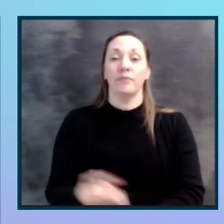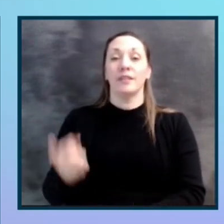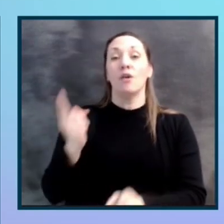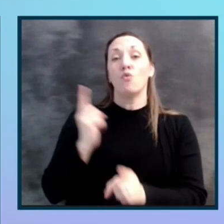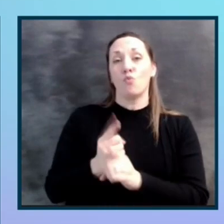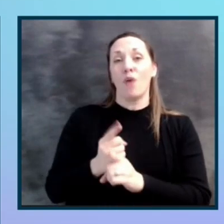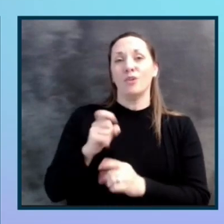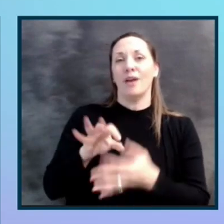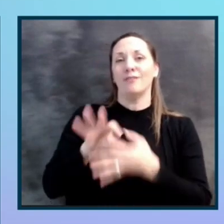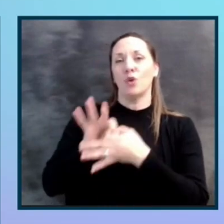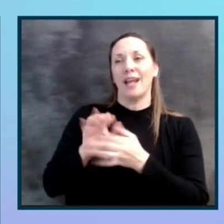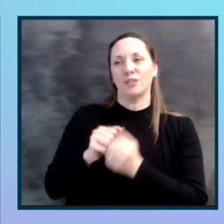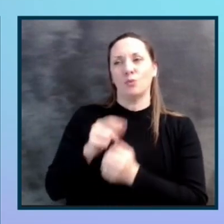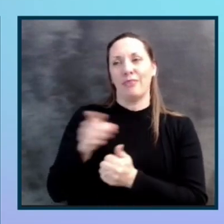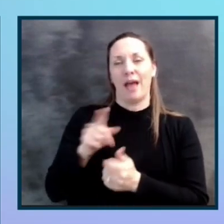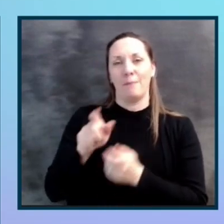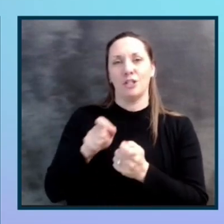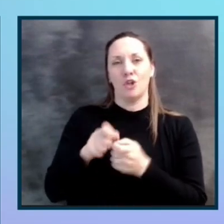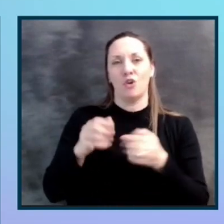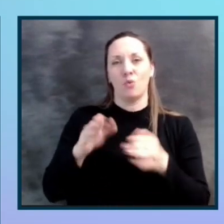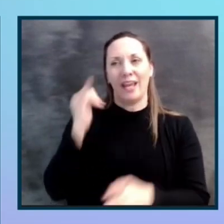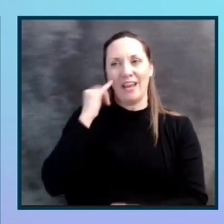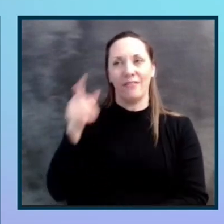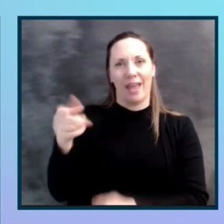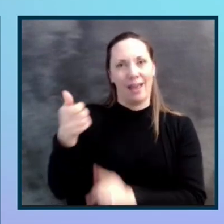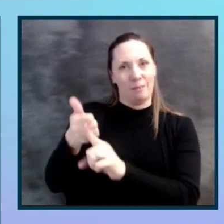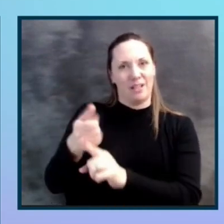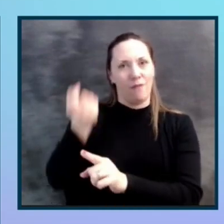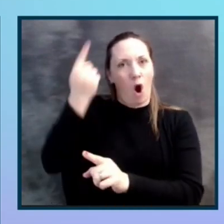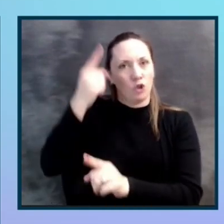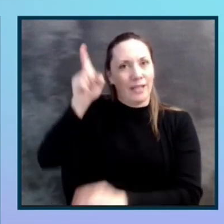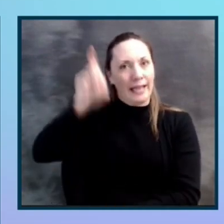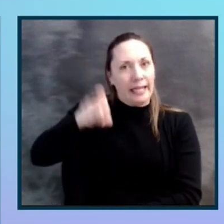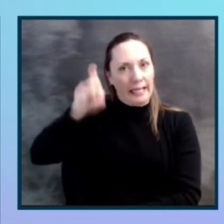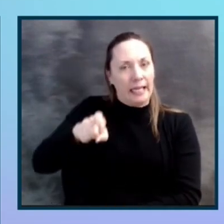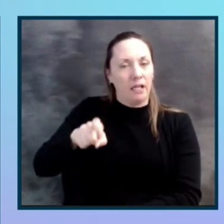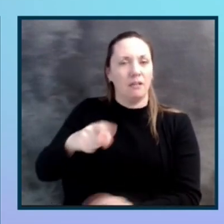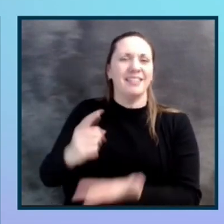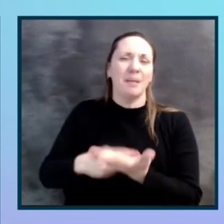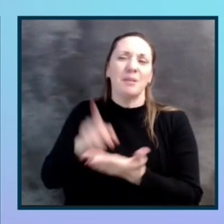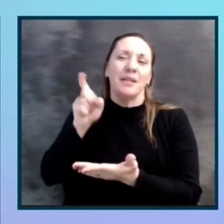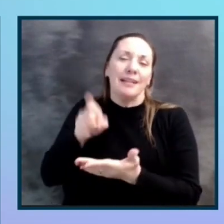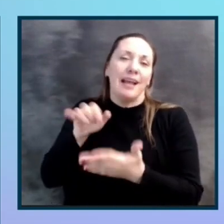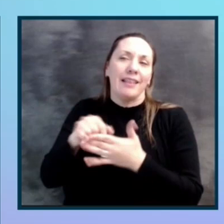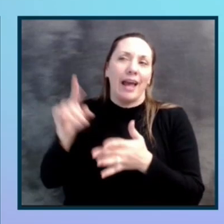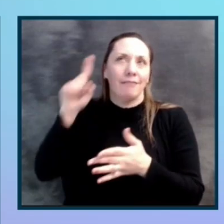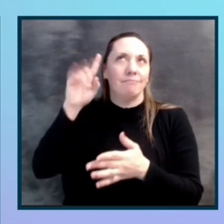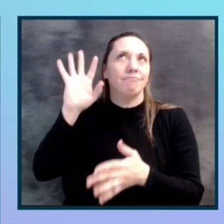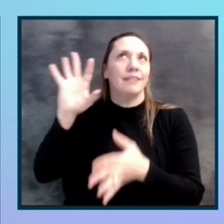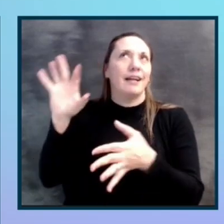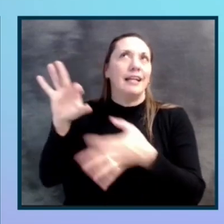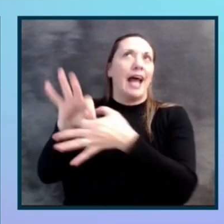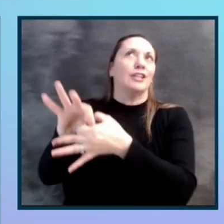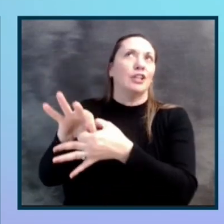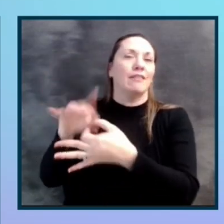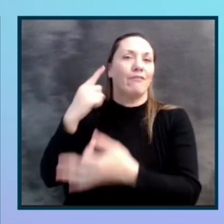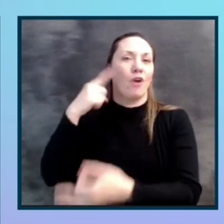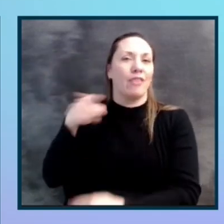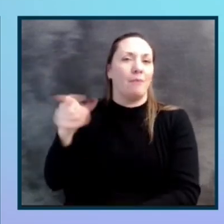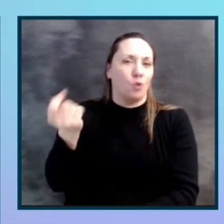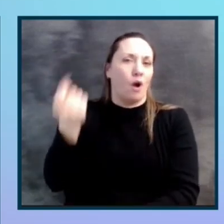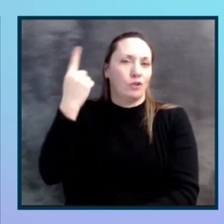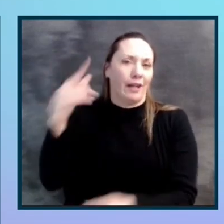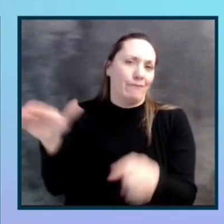where, they see the need for themselves as well. As bad as that sounds, sometimes they need that connection there for it to really click